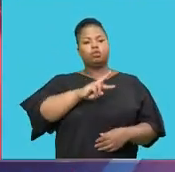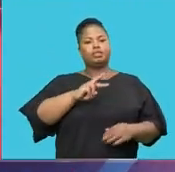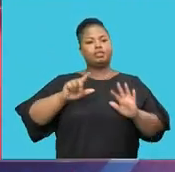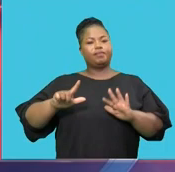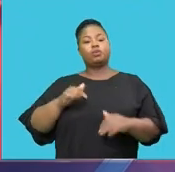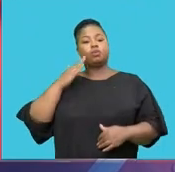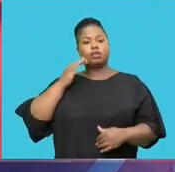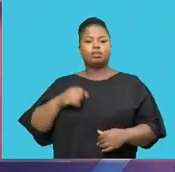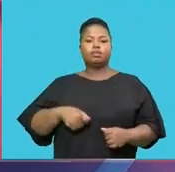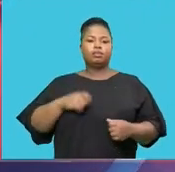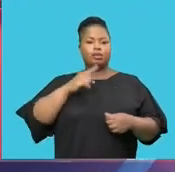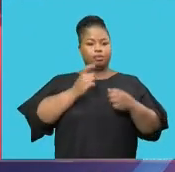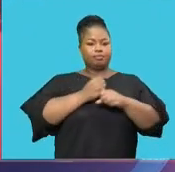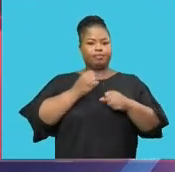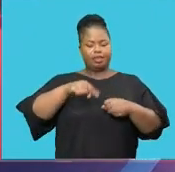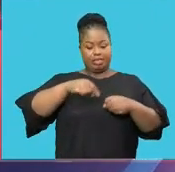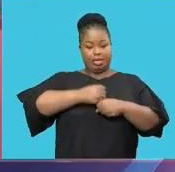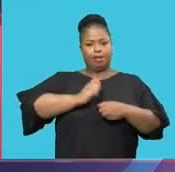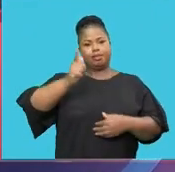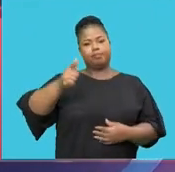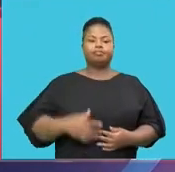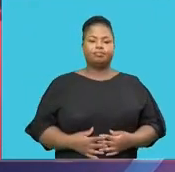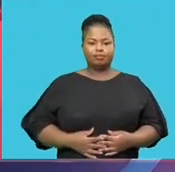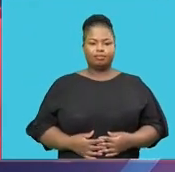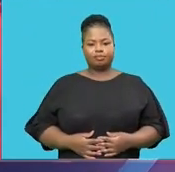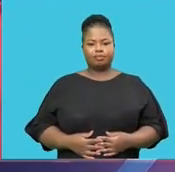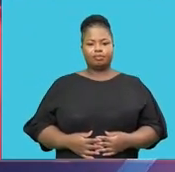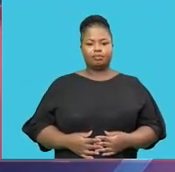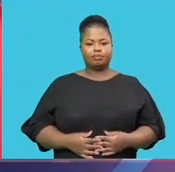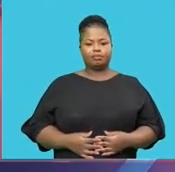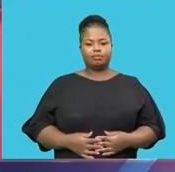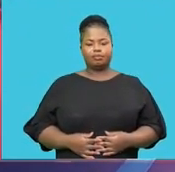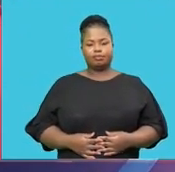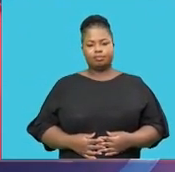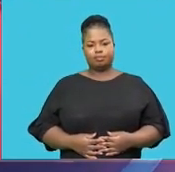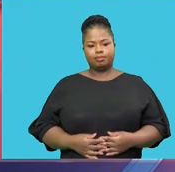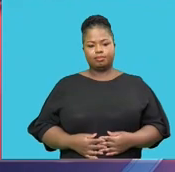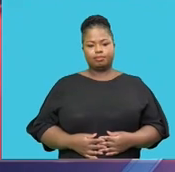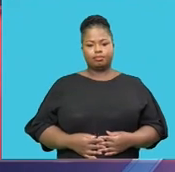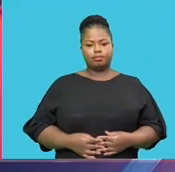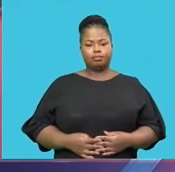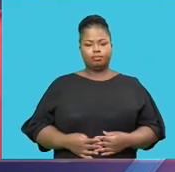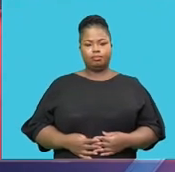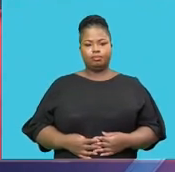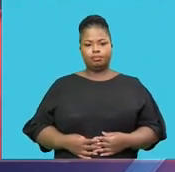17-18 kgweding ya Pudungwana monongwaga. Ditabeng tsa Soweto TV ke Manini Morolo.